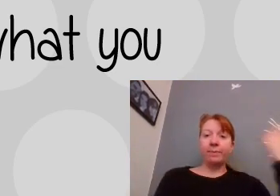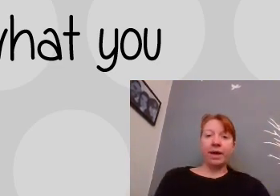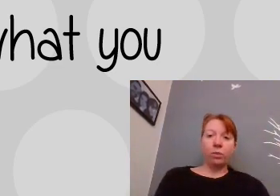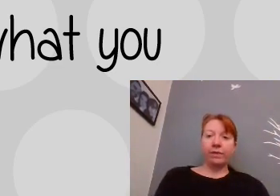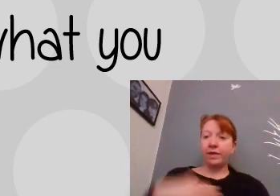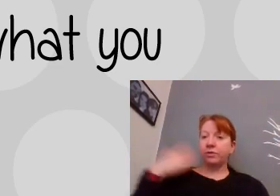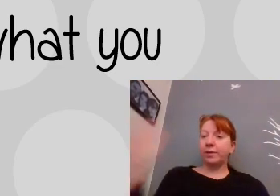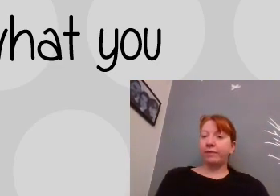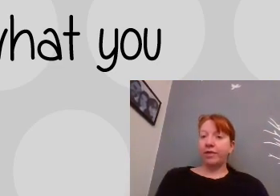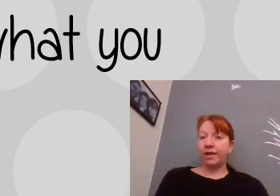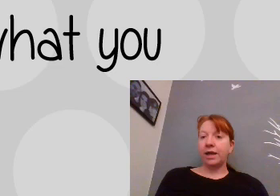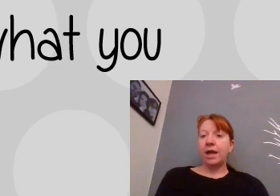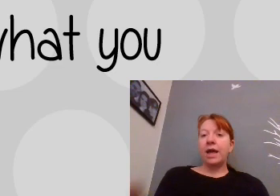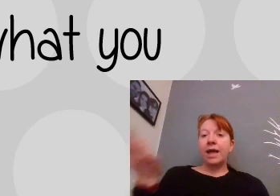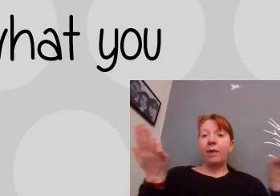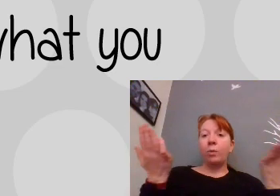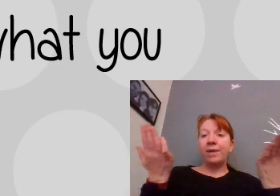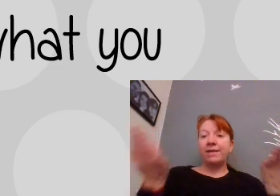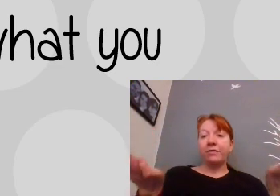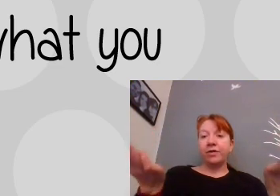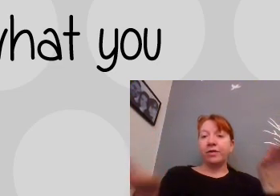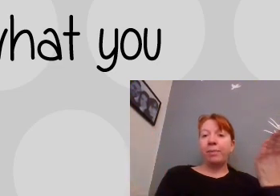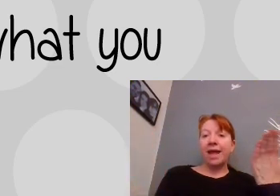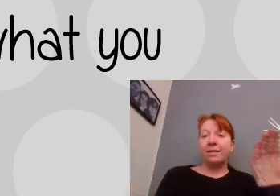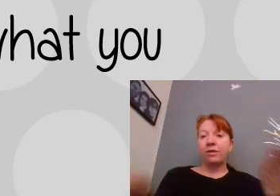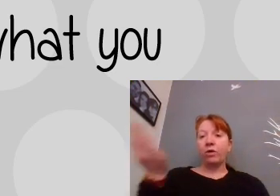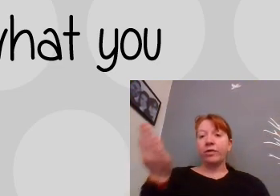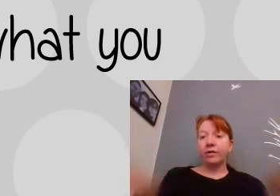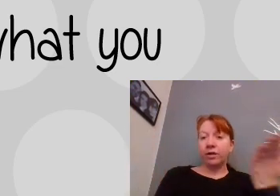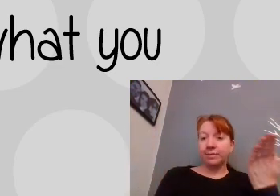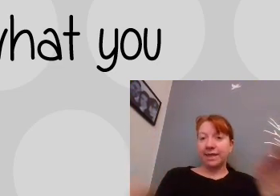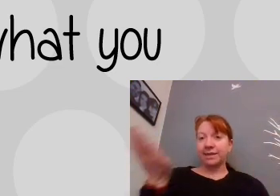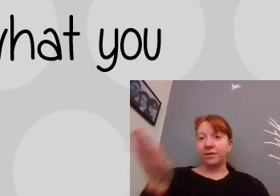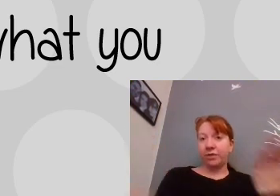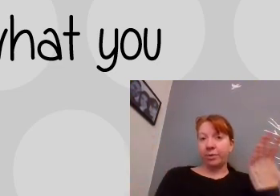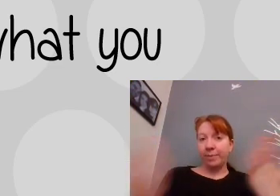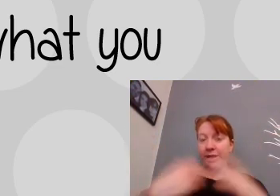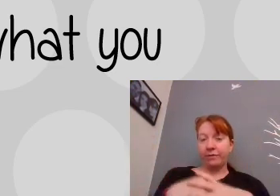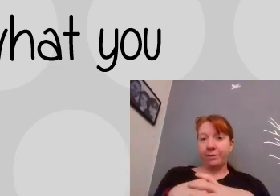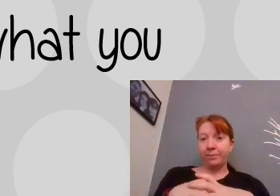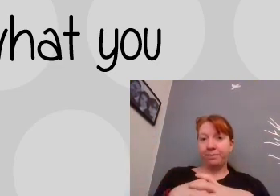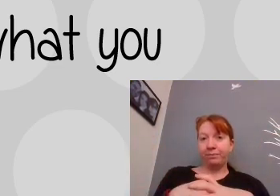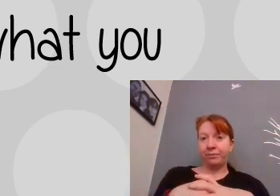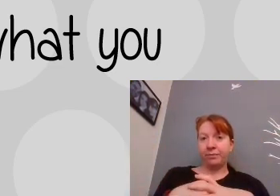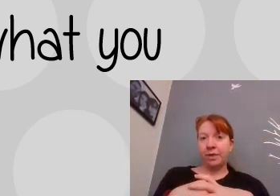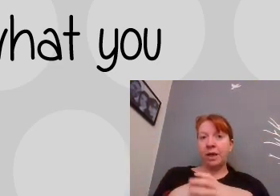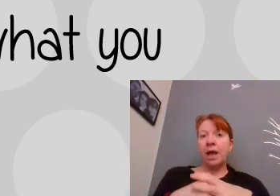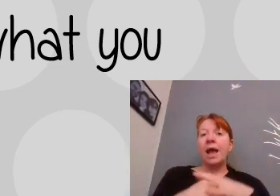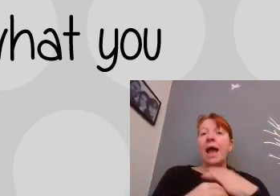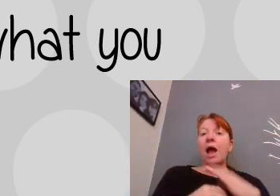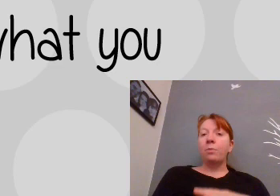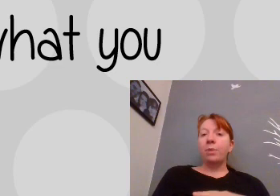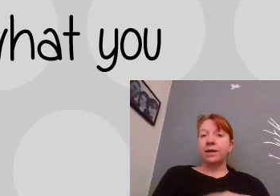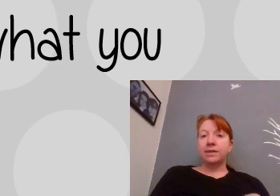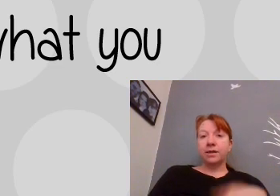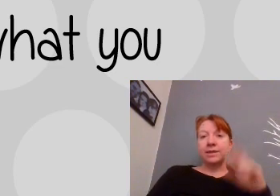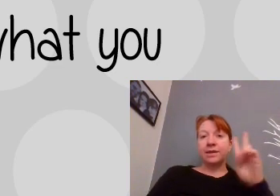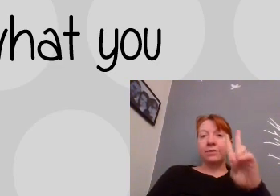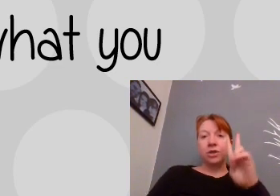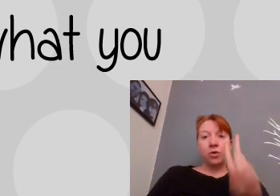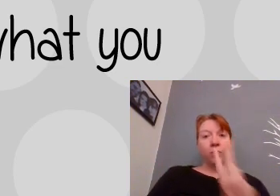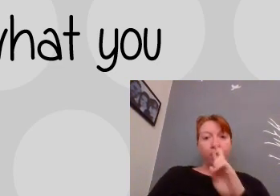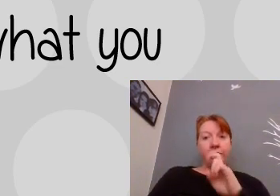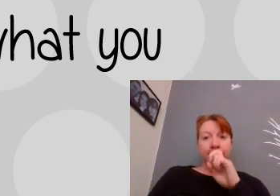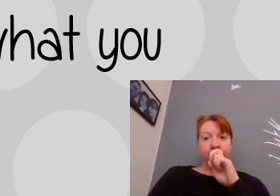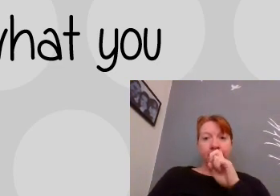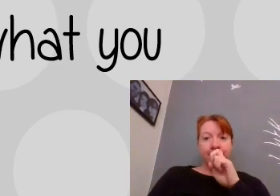if we compare one thing to another thing, it will be different depending on the circumstances of the comparing. Albert Einstein